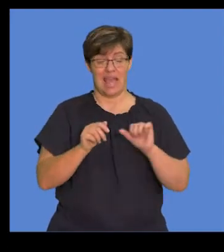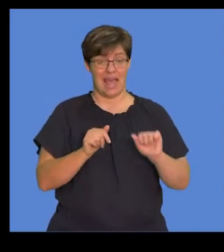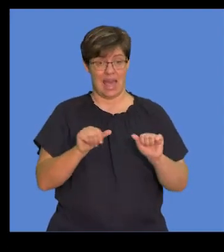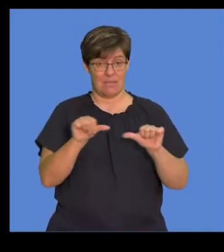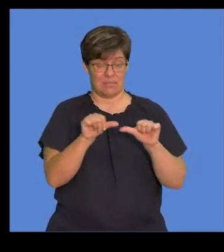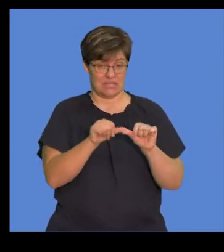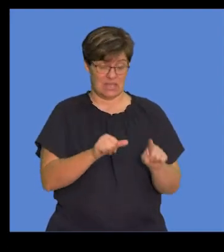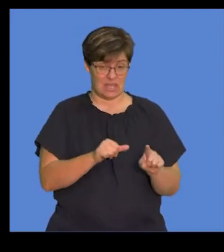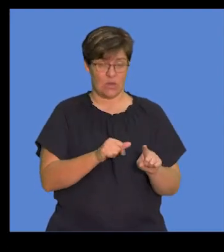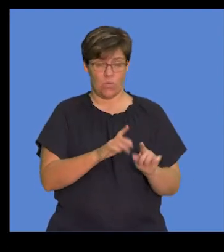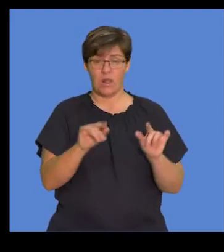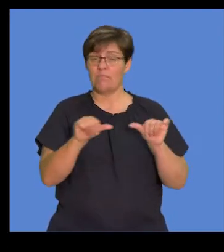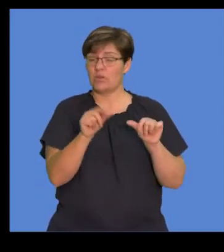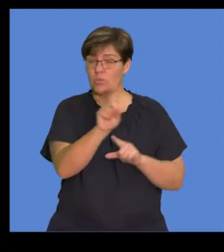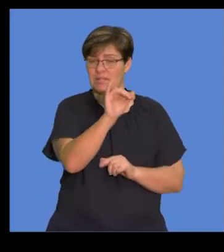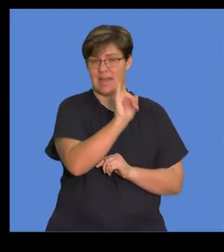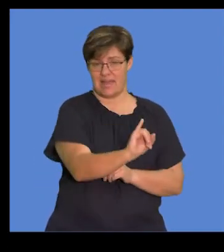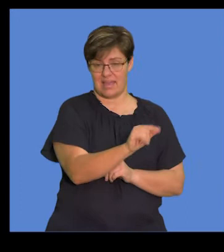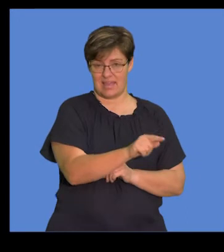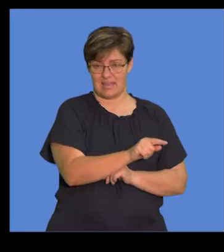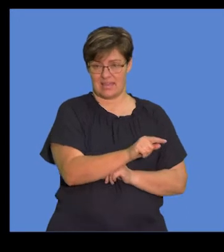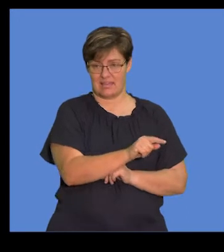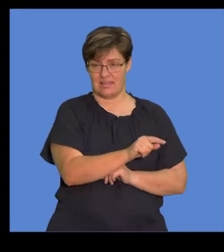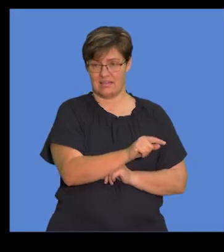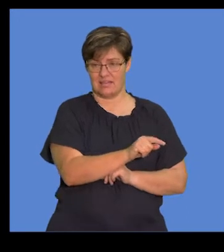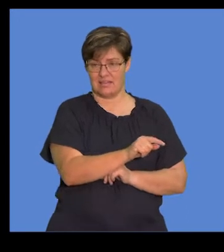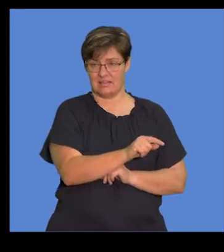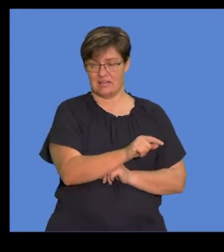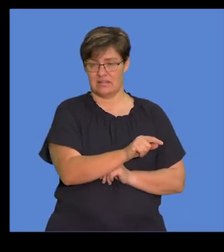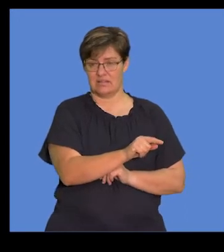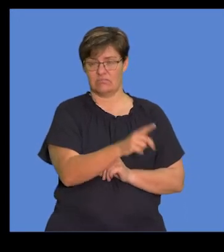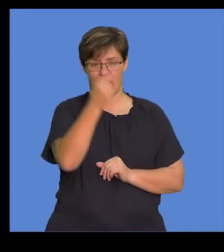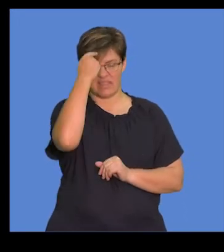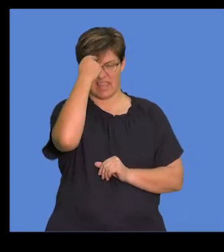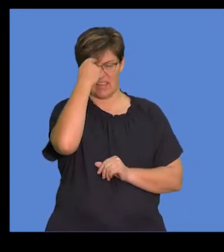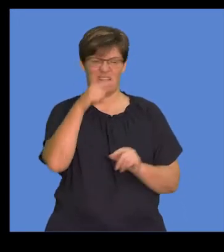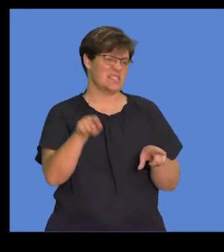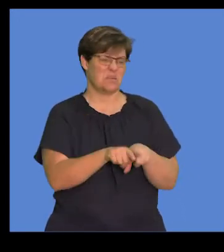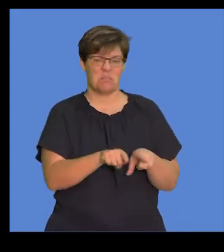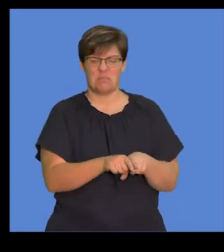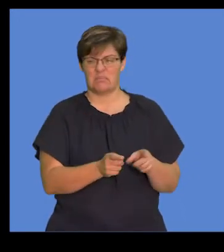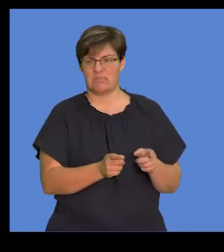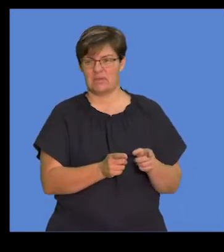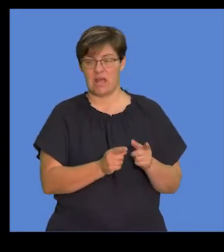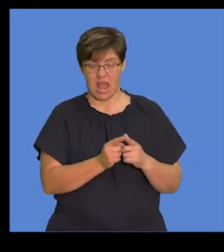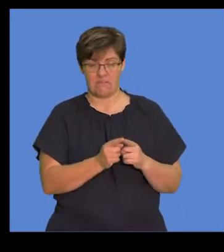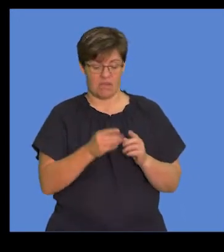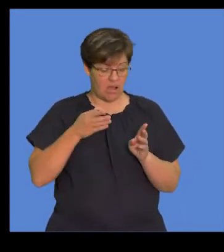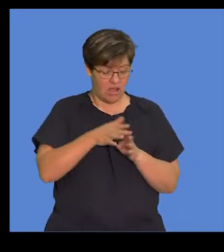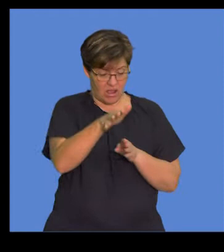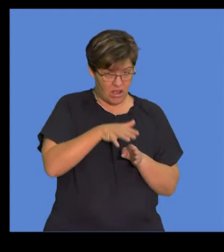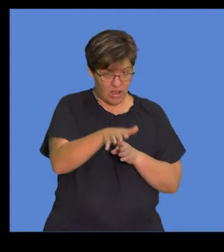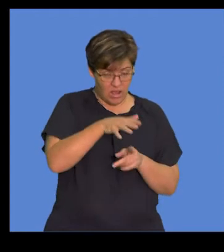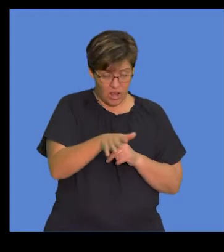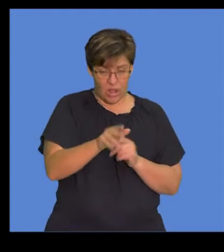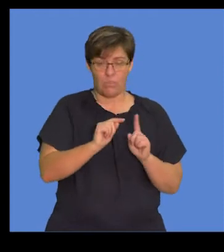this voltmeter will actually measure I, okay? Is it fine? Because you think of it in terms of,